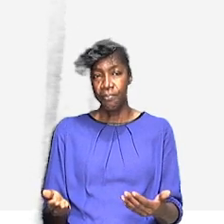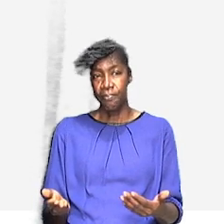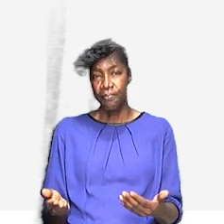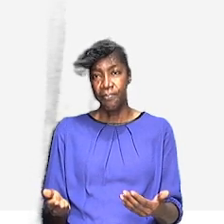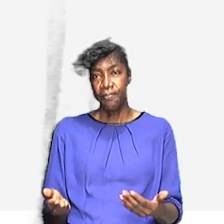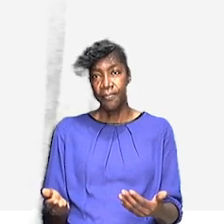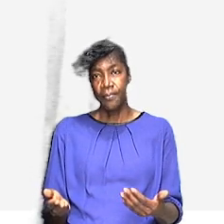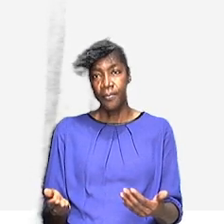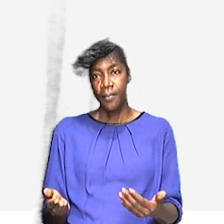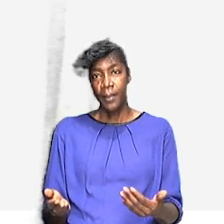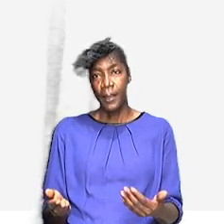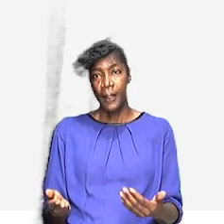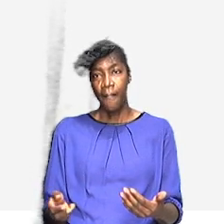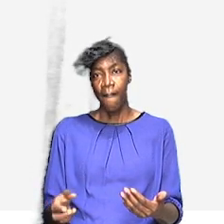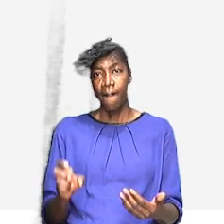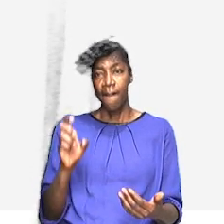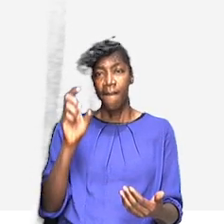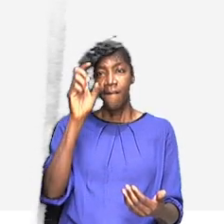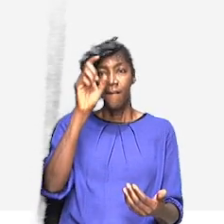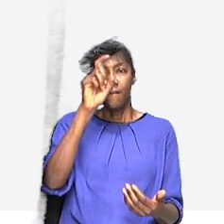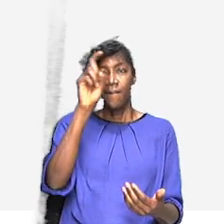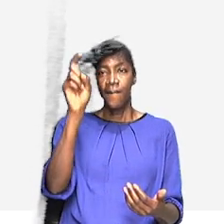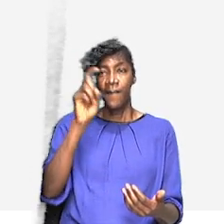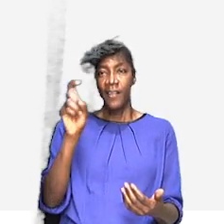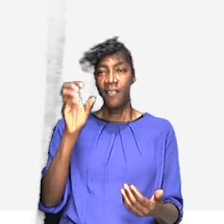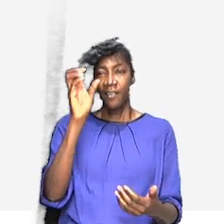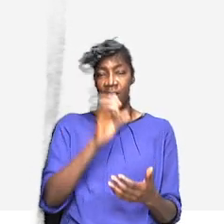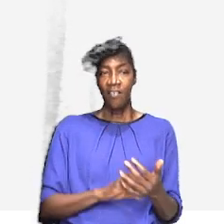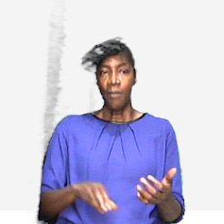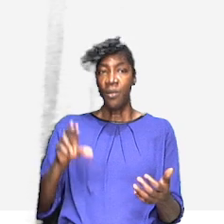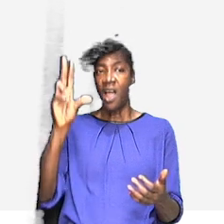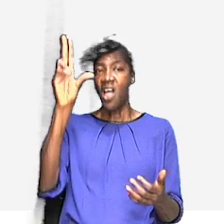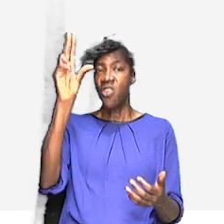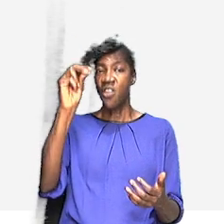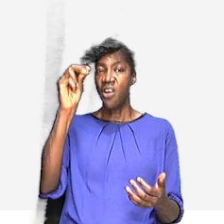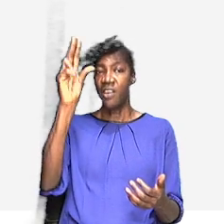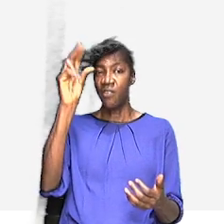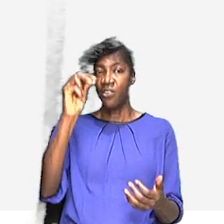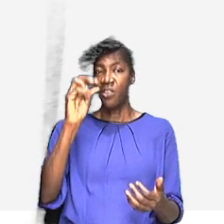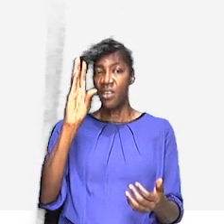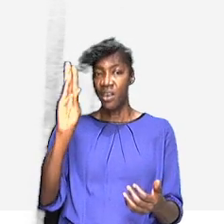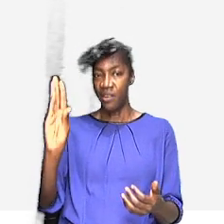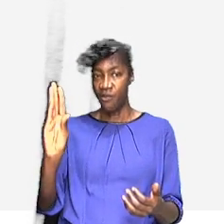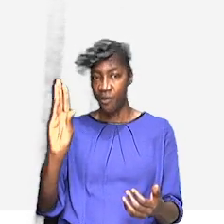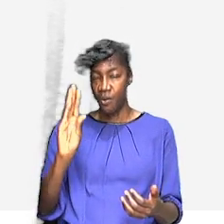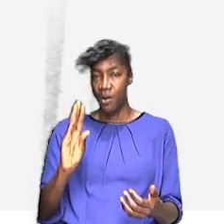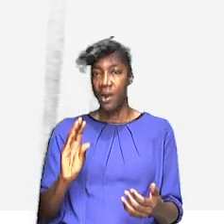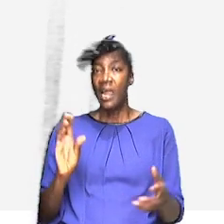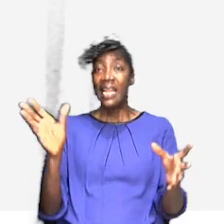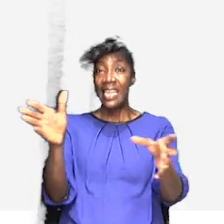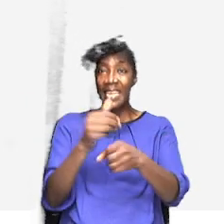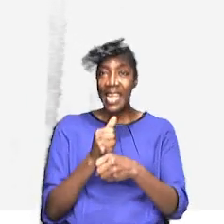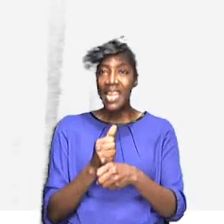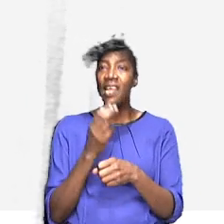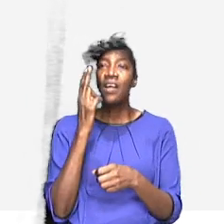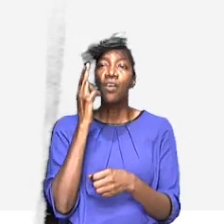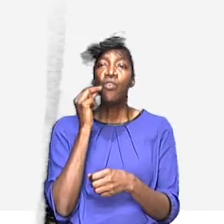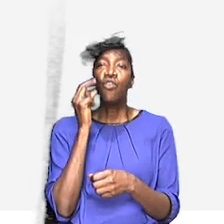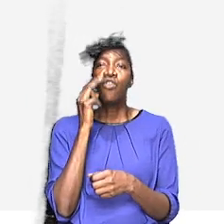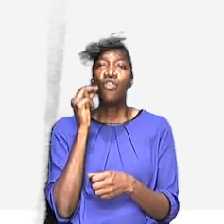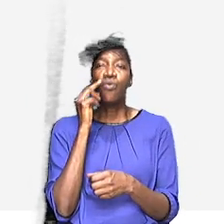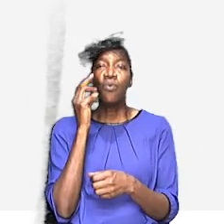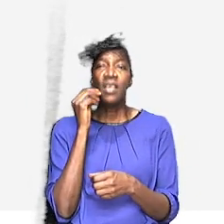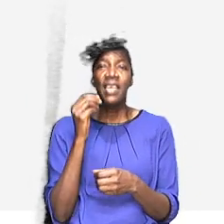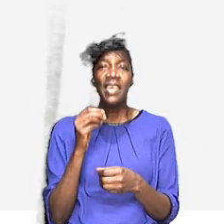Amen. In Exodus chapter 30 verse 34, it says, and the Lord said unto Moses, take unto thee sweet spices, stacte